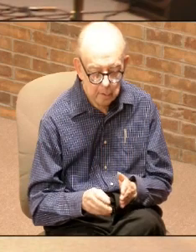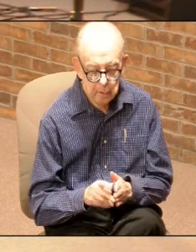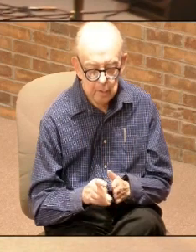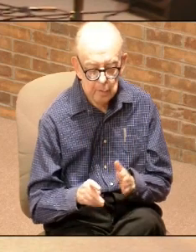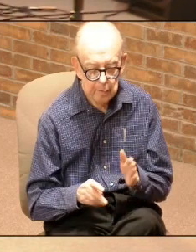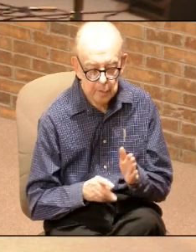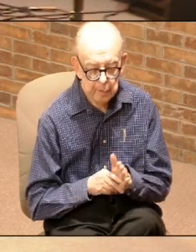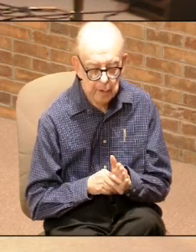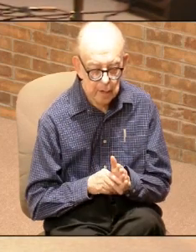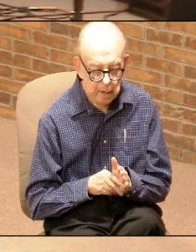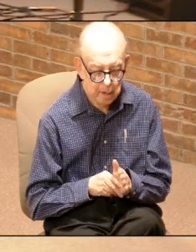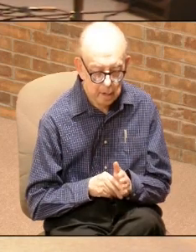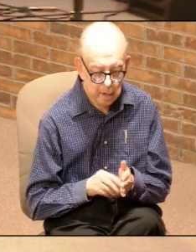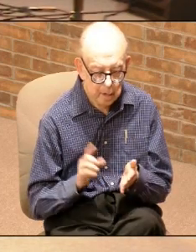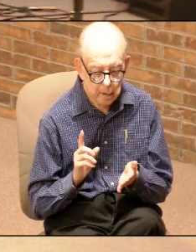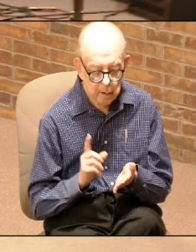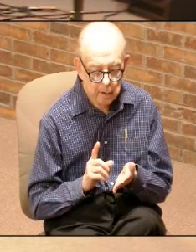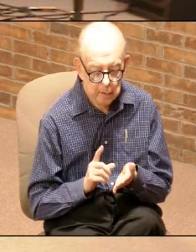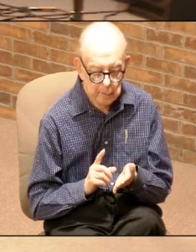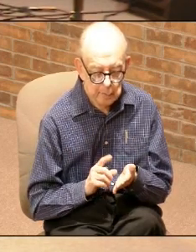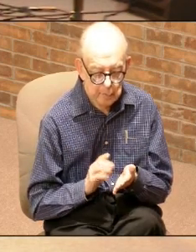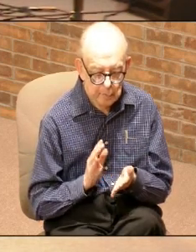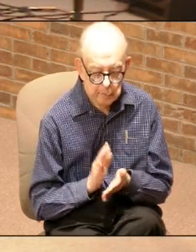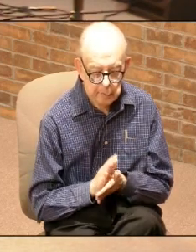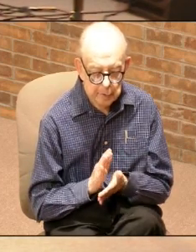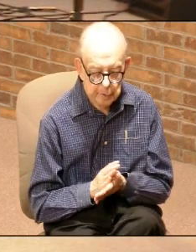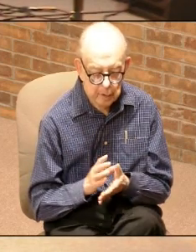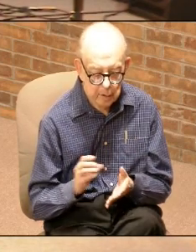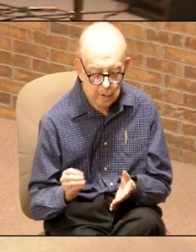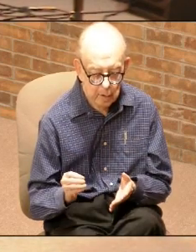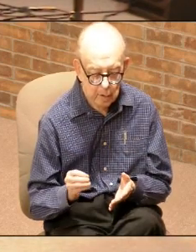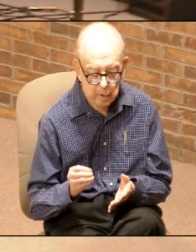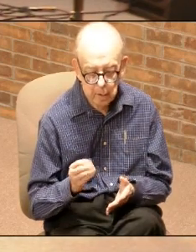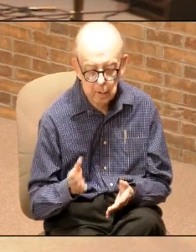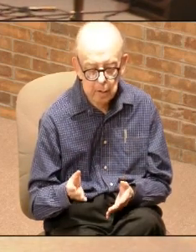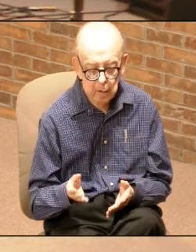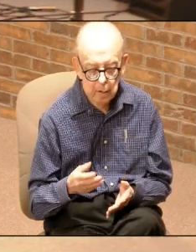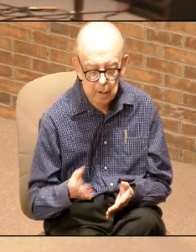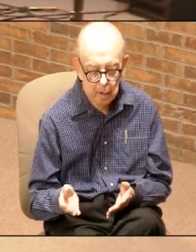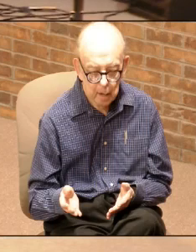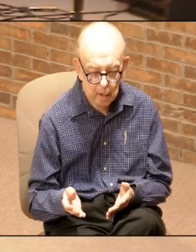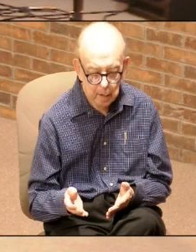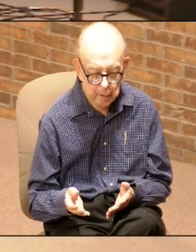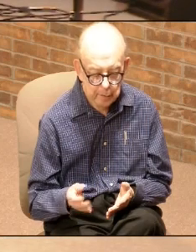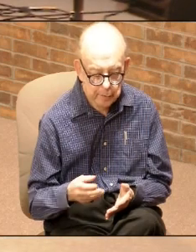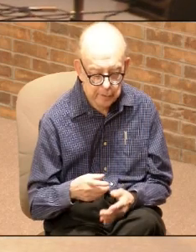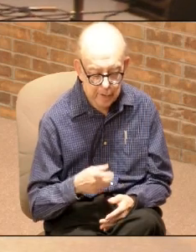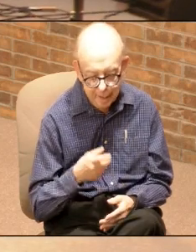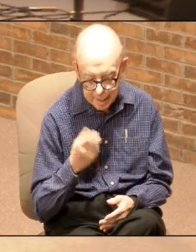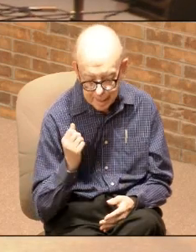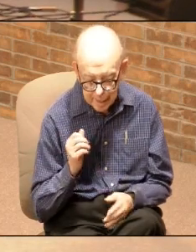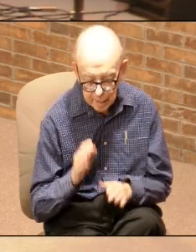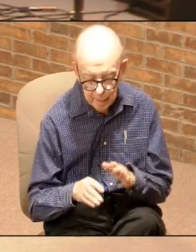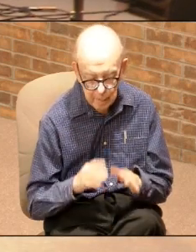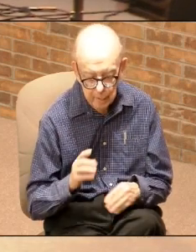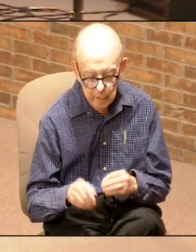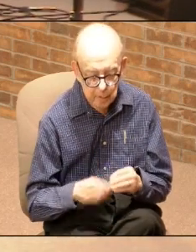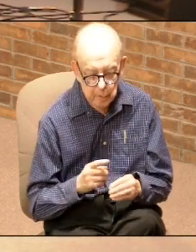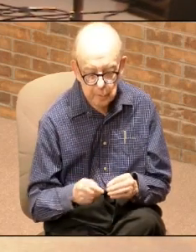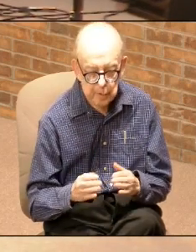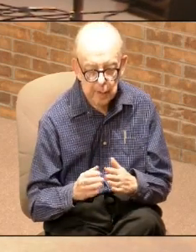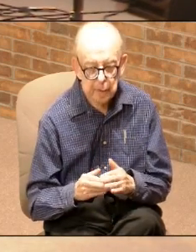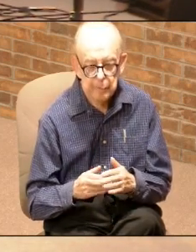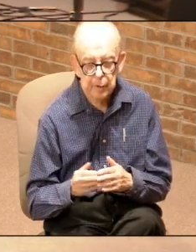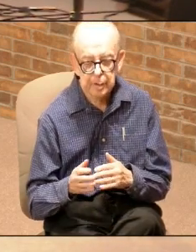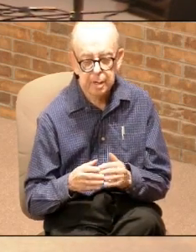Paper Company and Black & Clausen. And on there was a catwalk that went around that